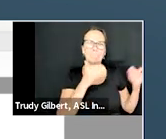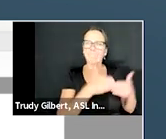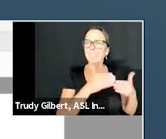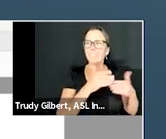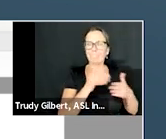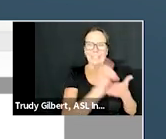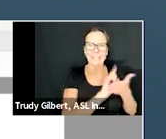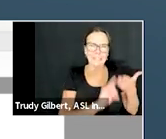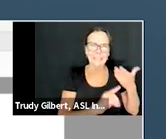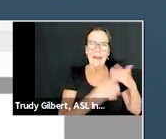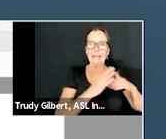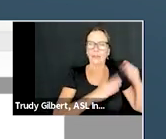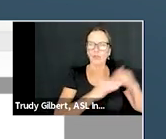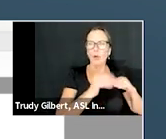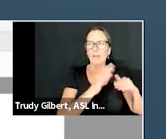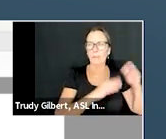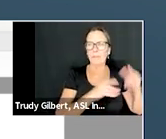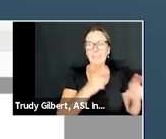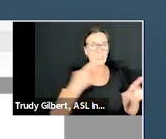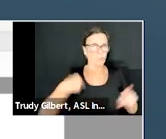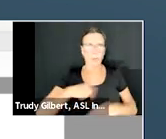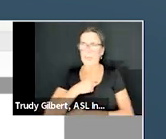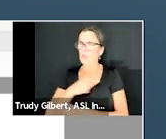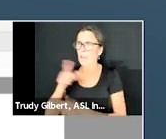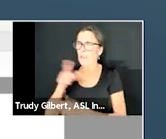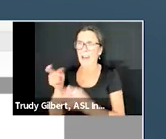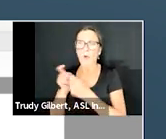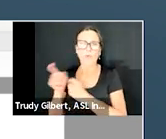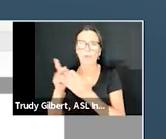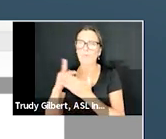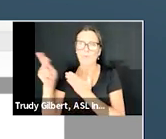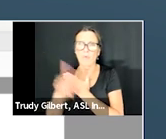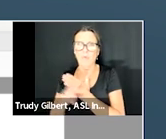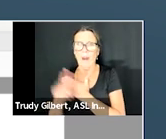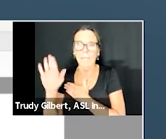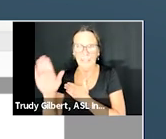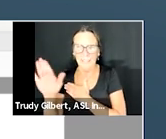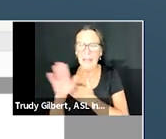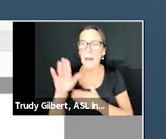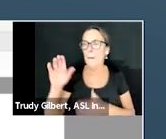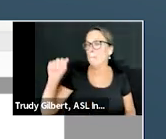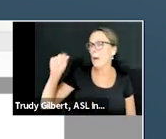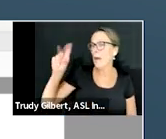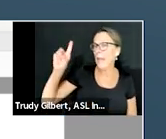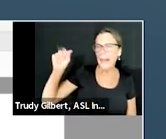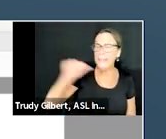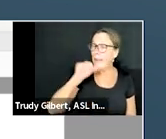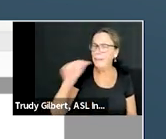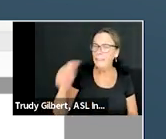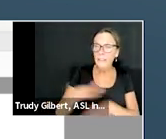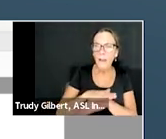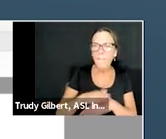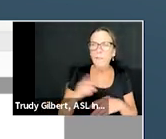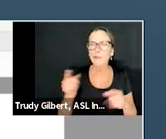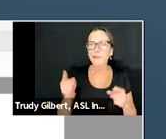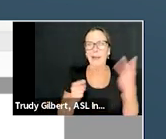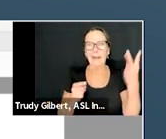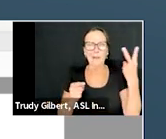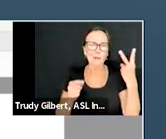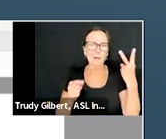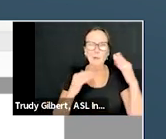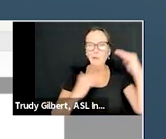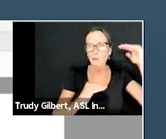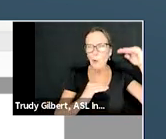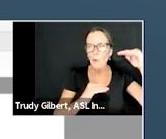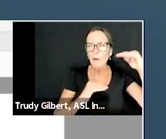buildings. We don't handle programmatic access, but we also cover things that the ADA doesn't, namely 2-story buildings,